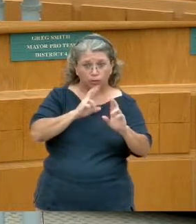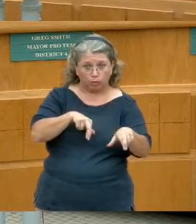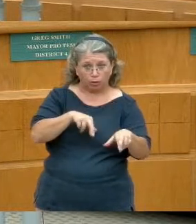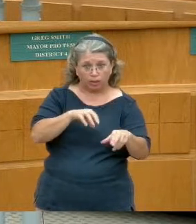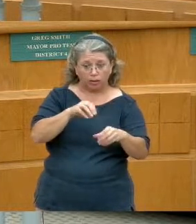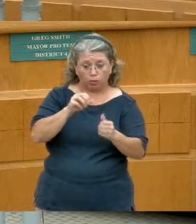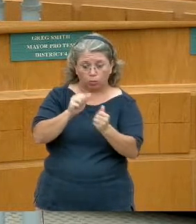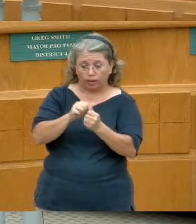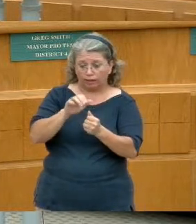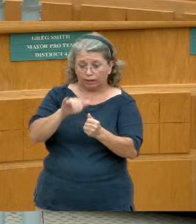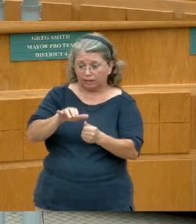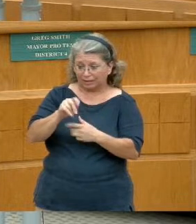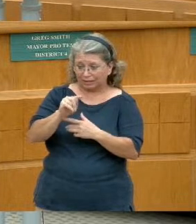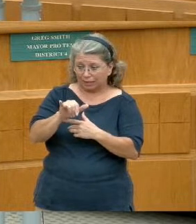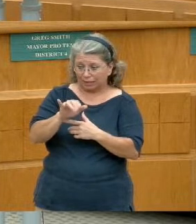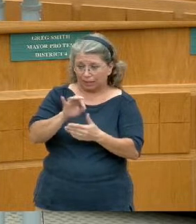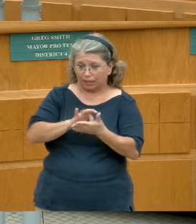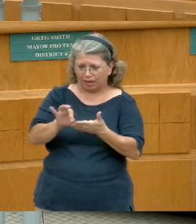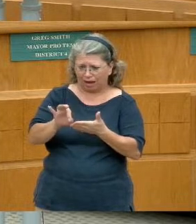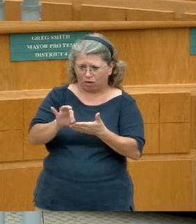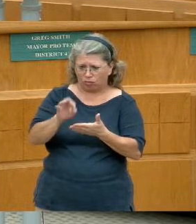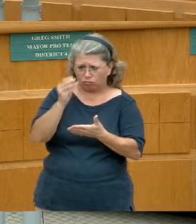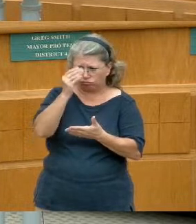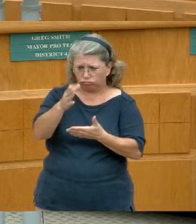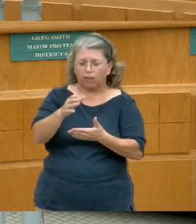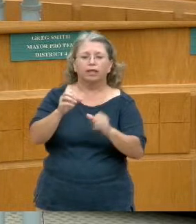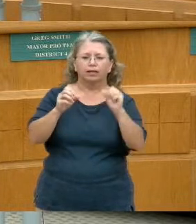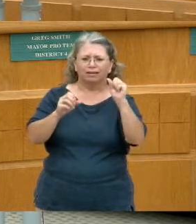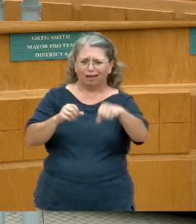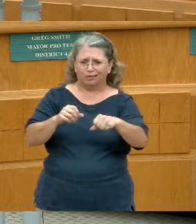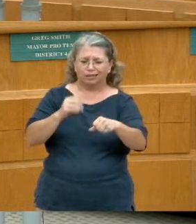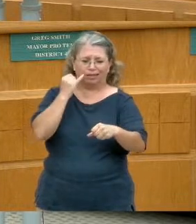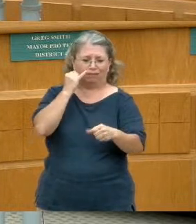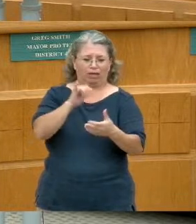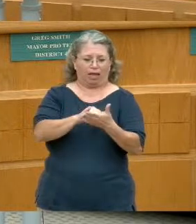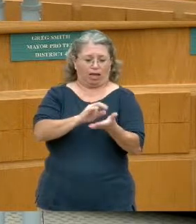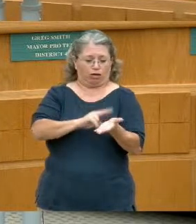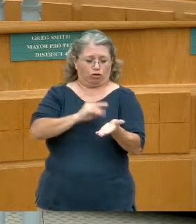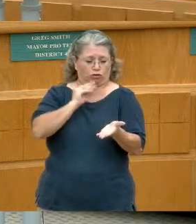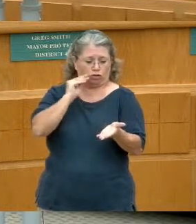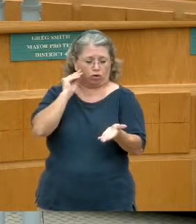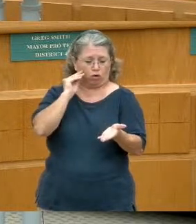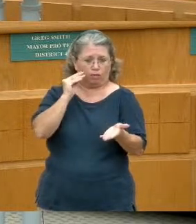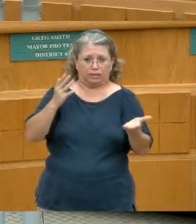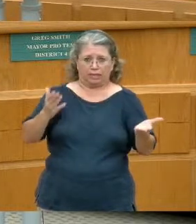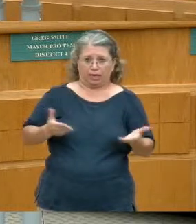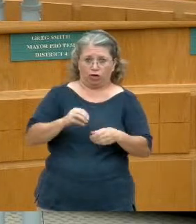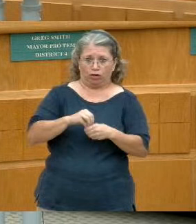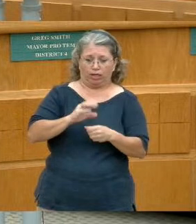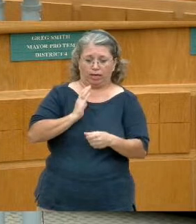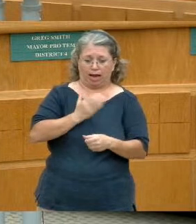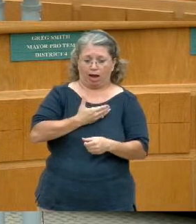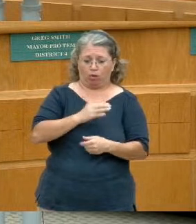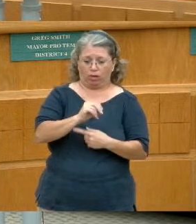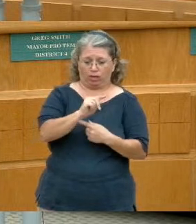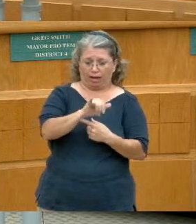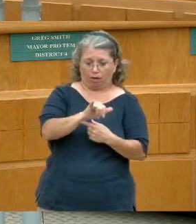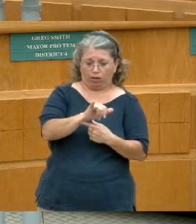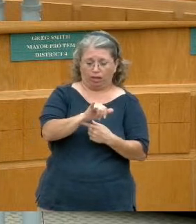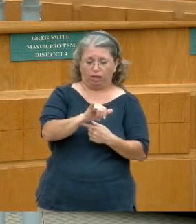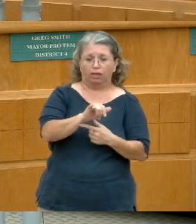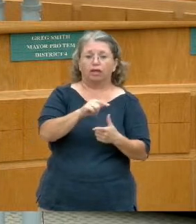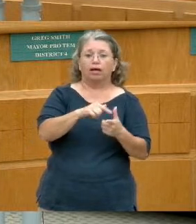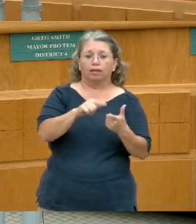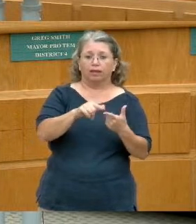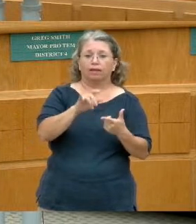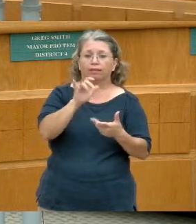yes. If that nursing home is in Nueces County, then that's the residents of the people that are, at least the